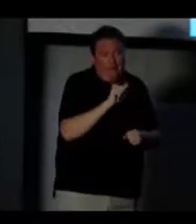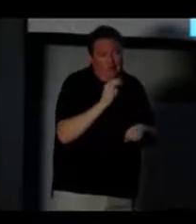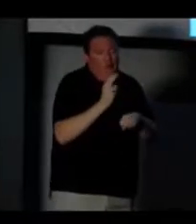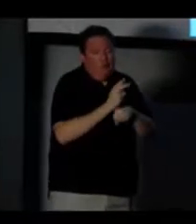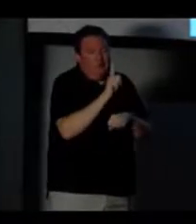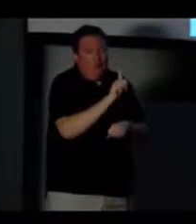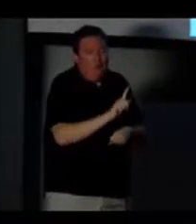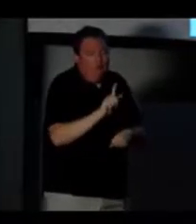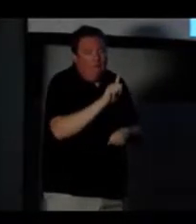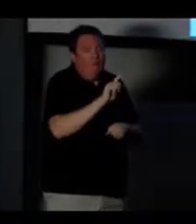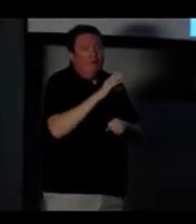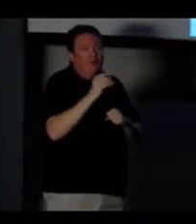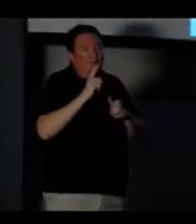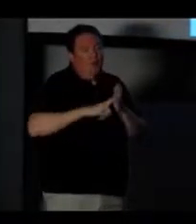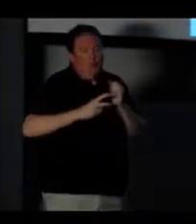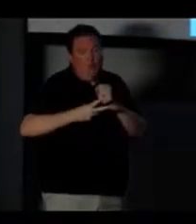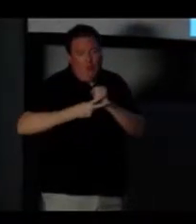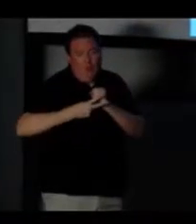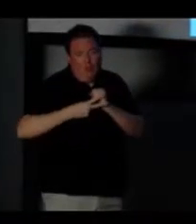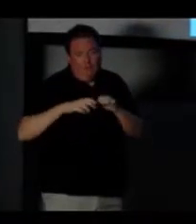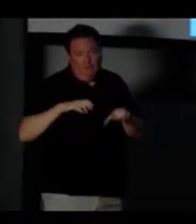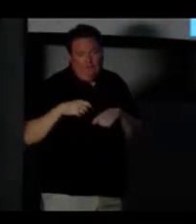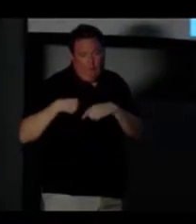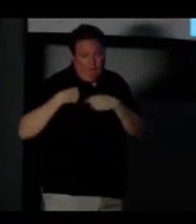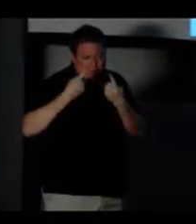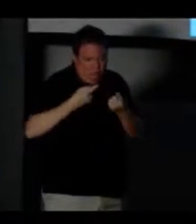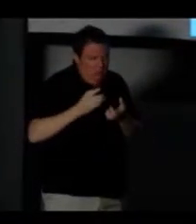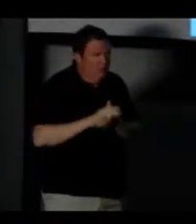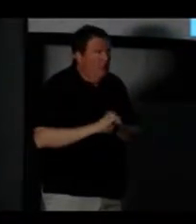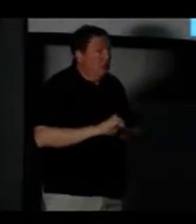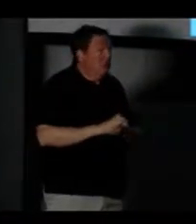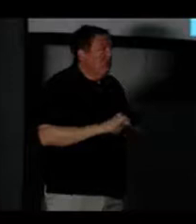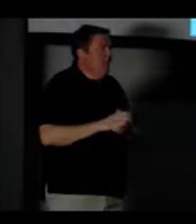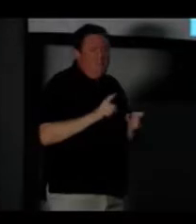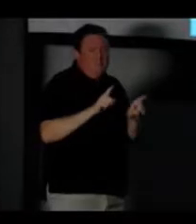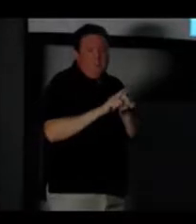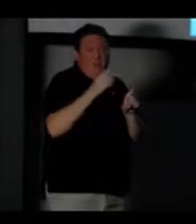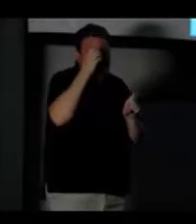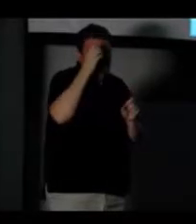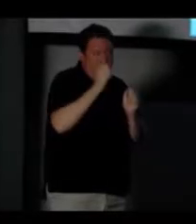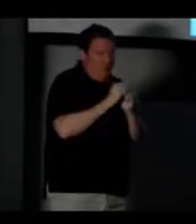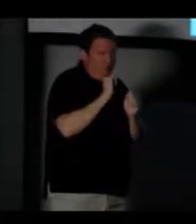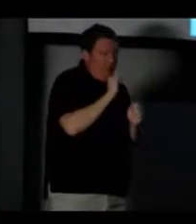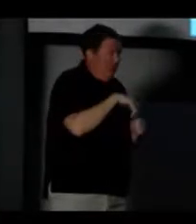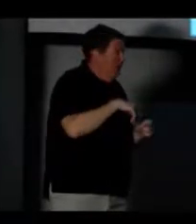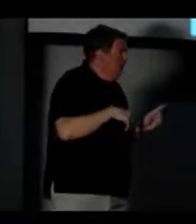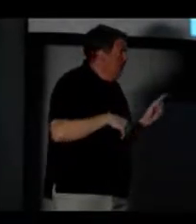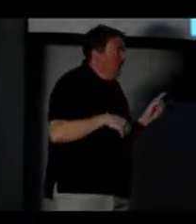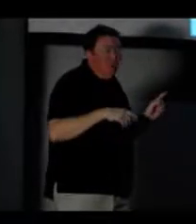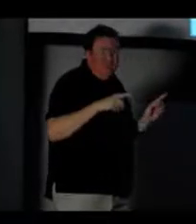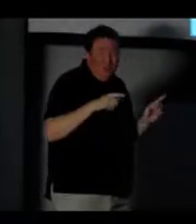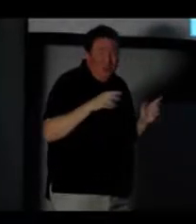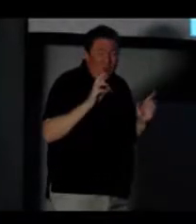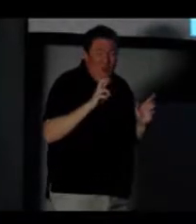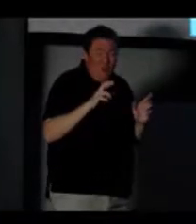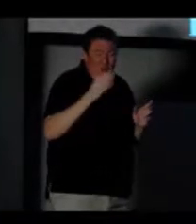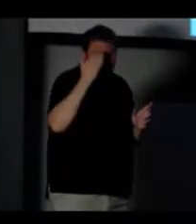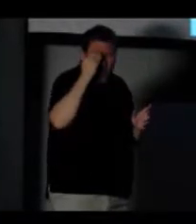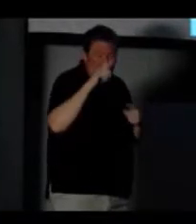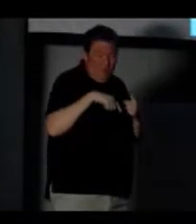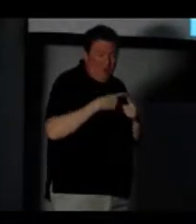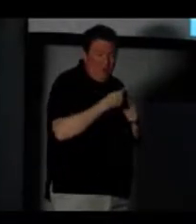have been doing for a long time. Exactly the same with respect to these sorts of portals. Hopefully everybody here knows about the